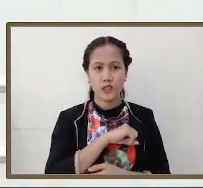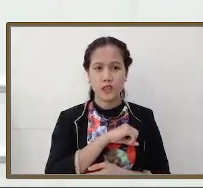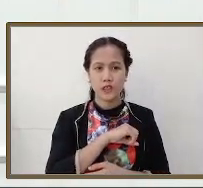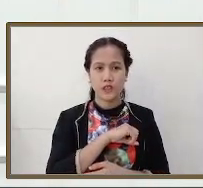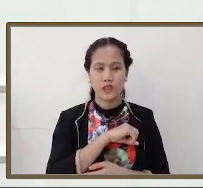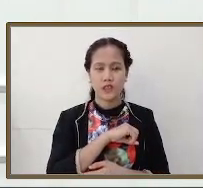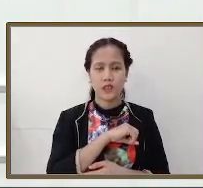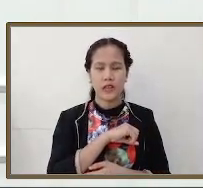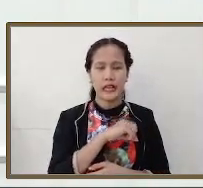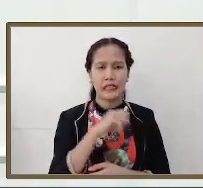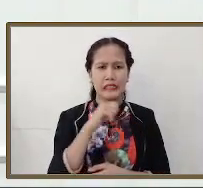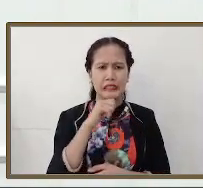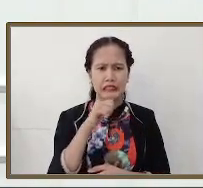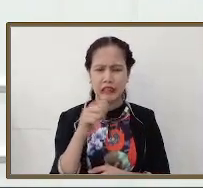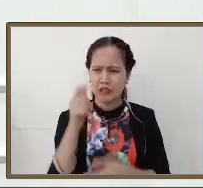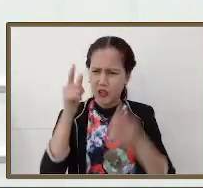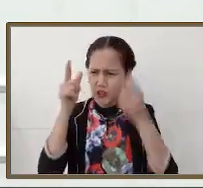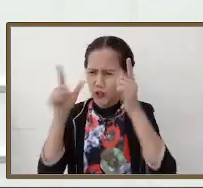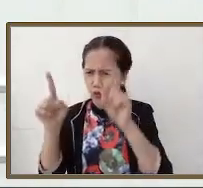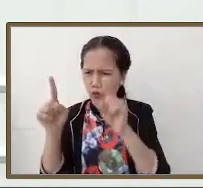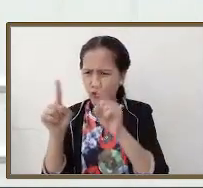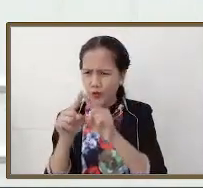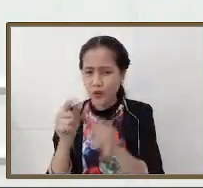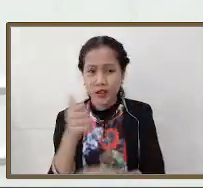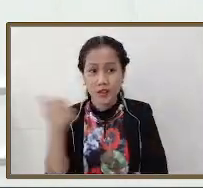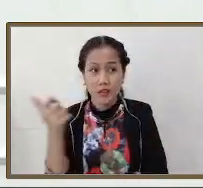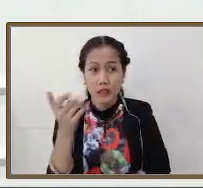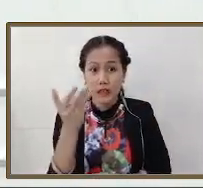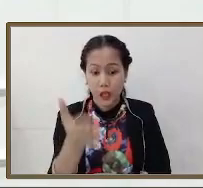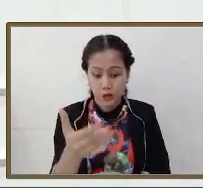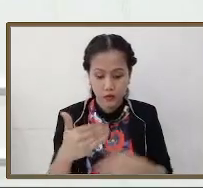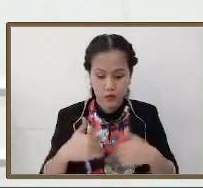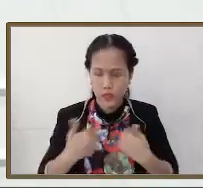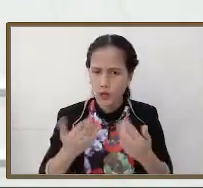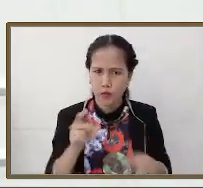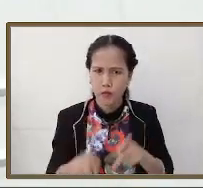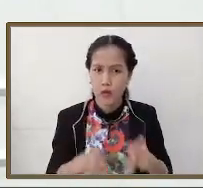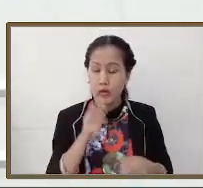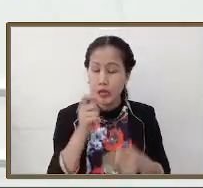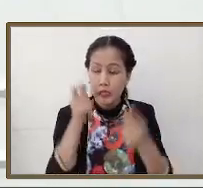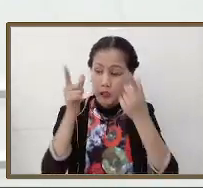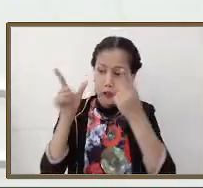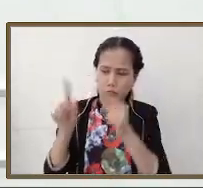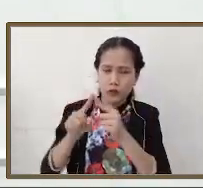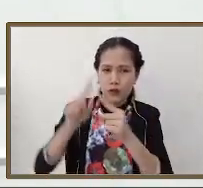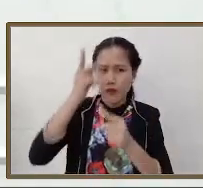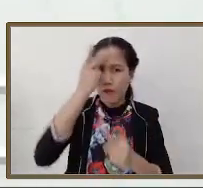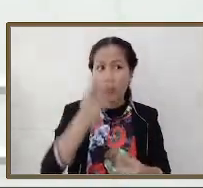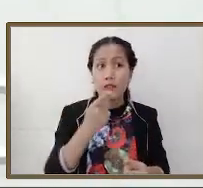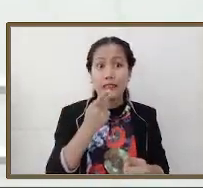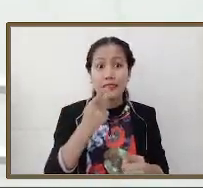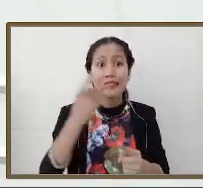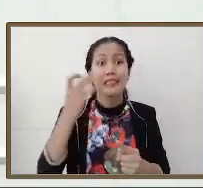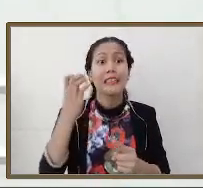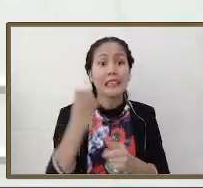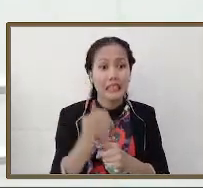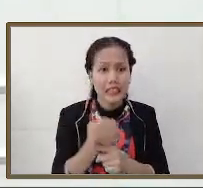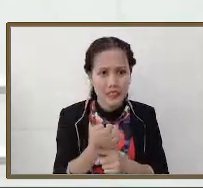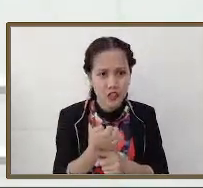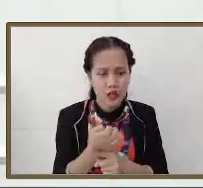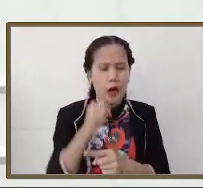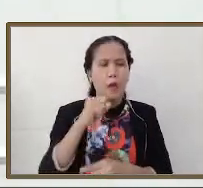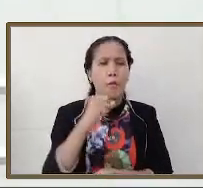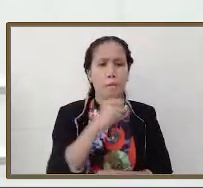masiyasat natin ating mga sarili. Huwag natin muna tingnan kayong mga young people, huwag niyo muna tingnan ang inyong mga magulang sa atin ang bawat isa po sa atin. Let's